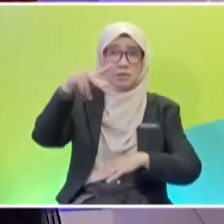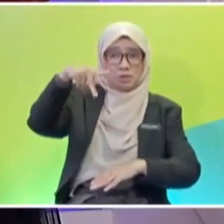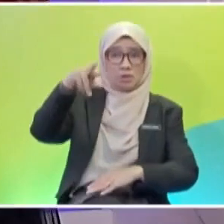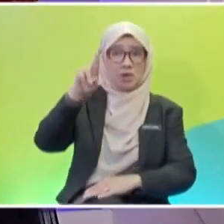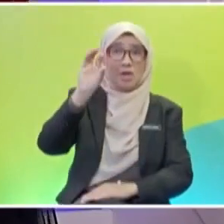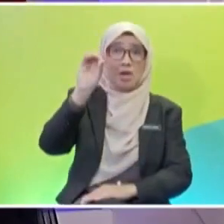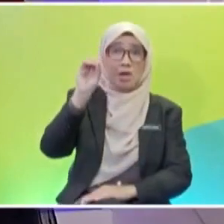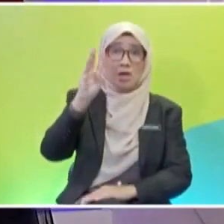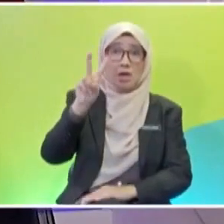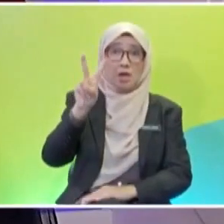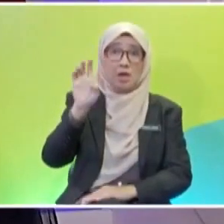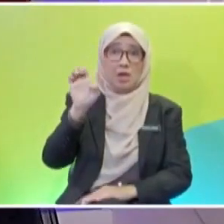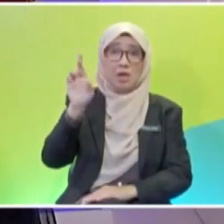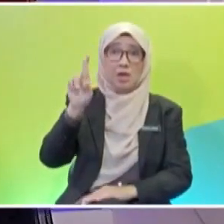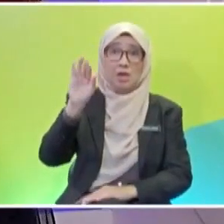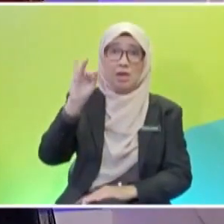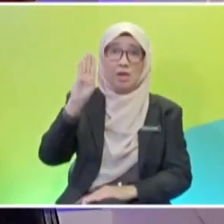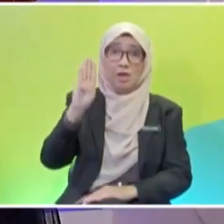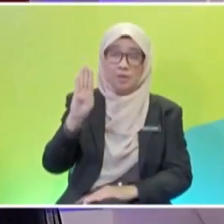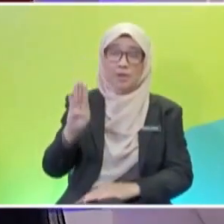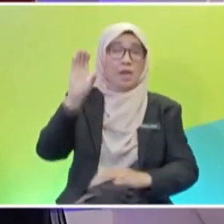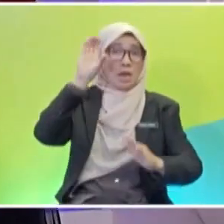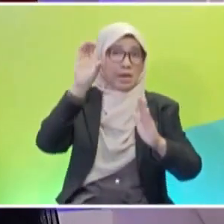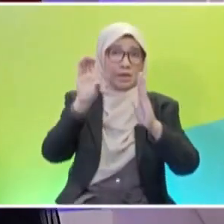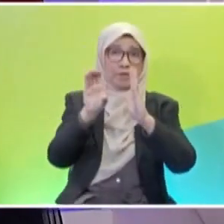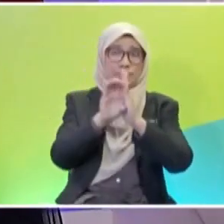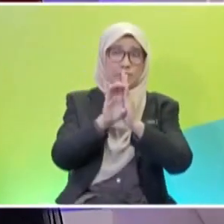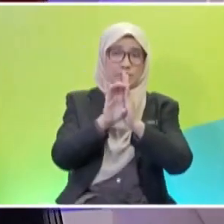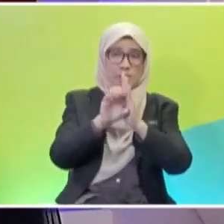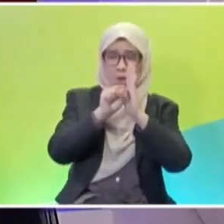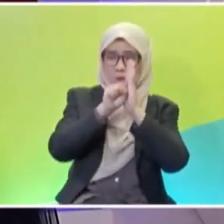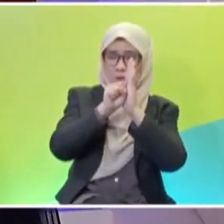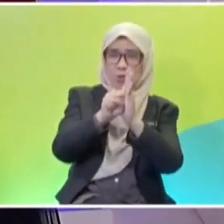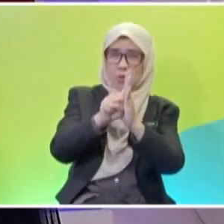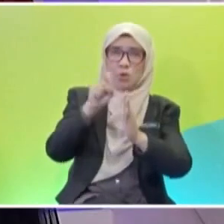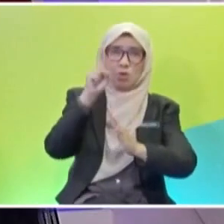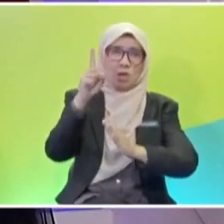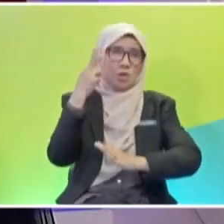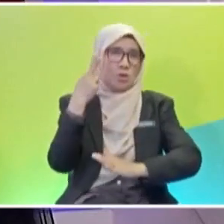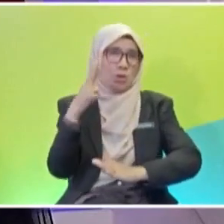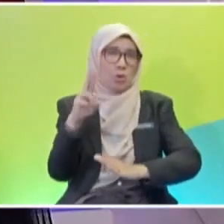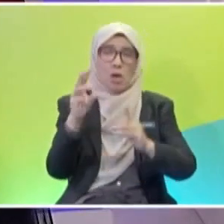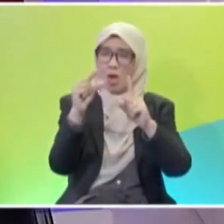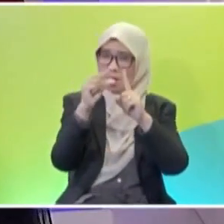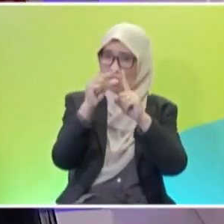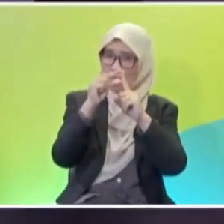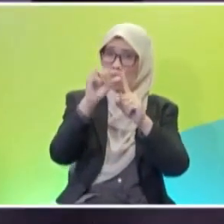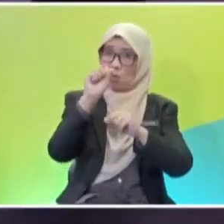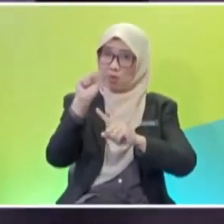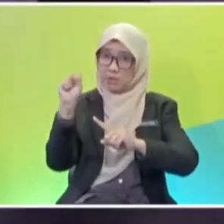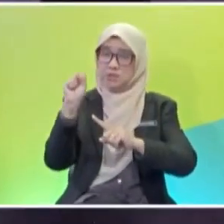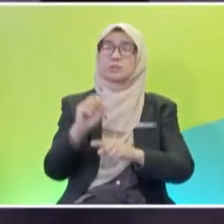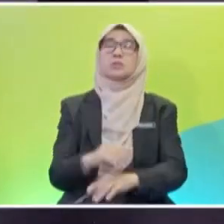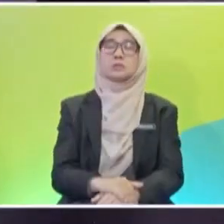is worth... Can you finish a it for me? A thousand words. That's correct. Mm-hmm. A thousand or even nowadays, millions